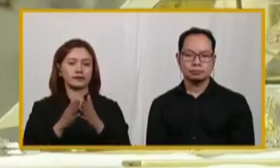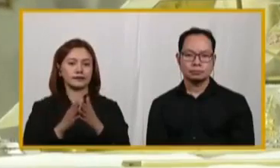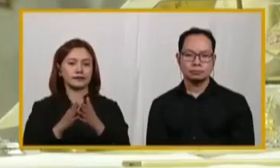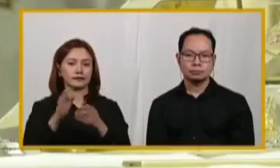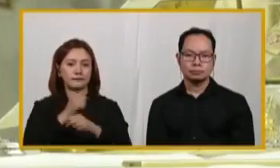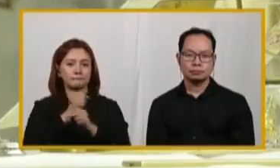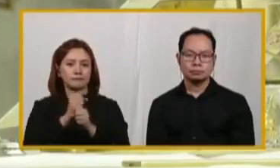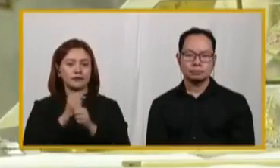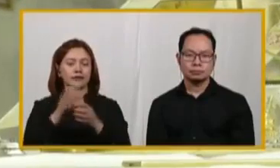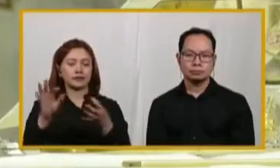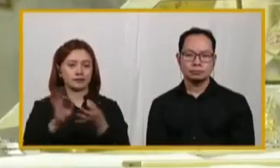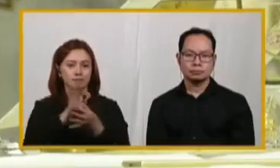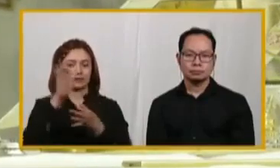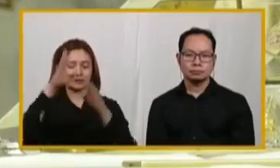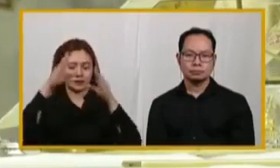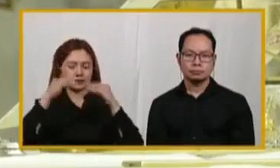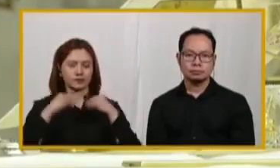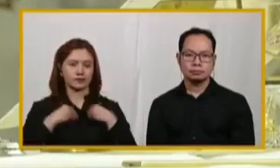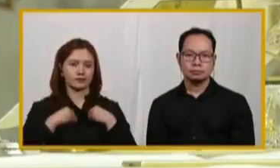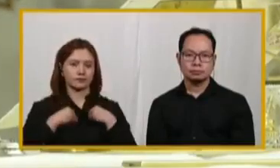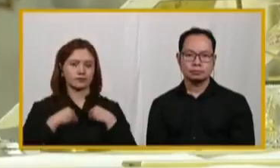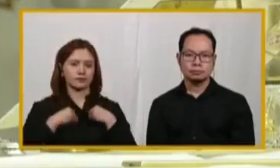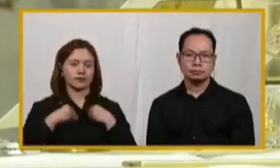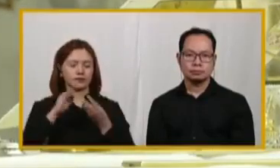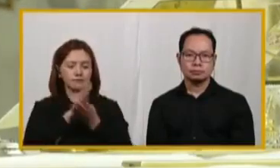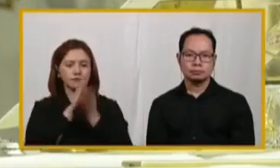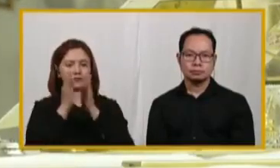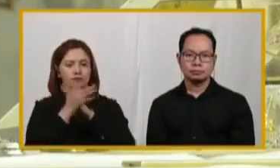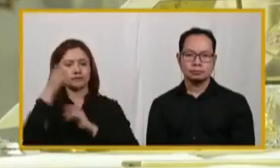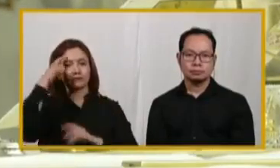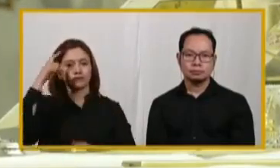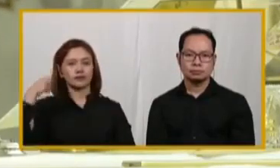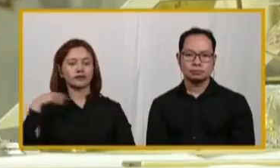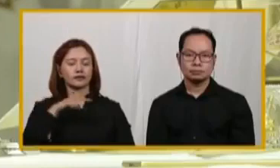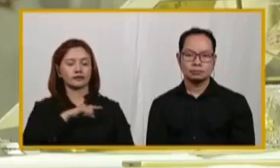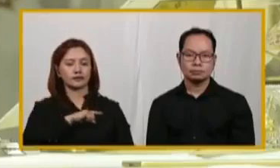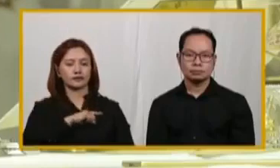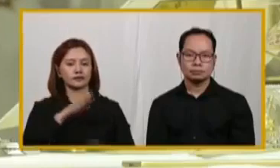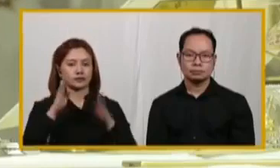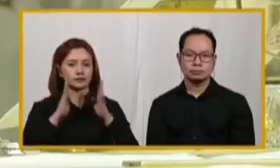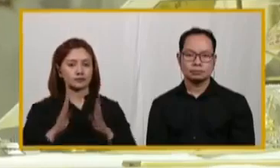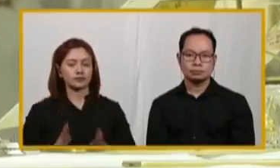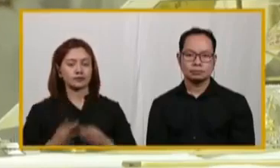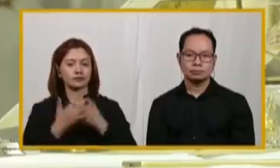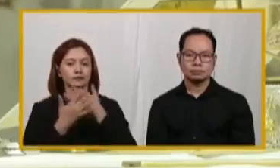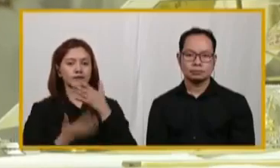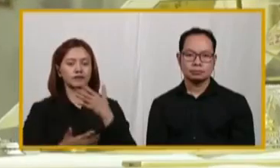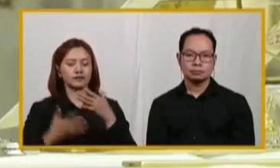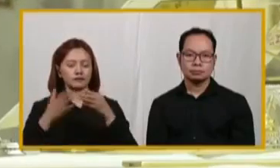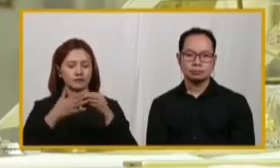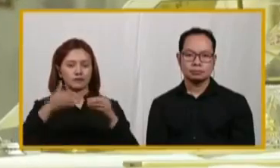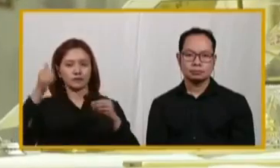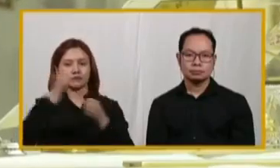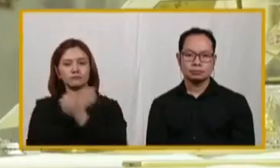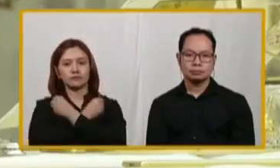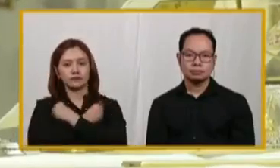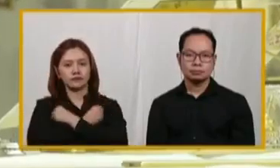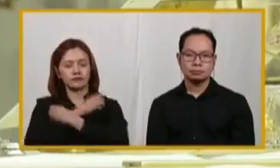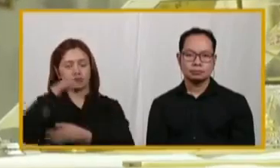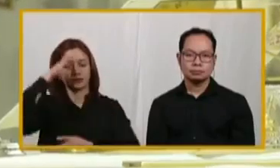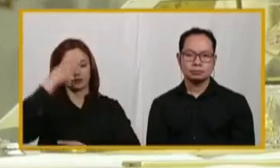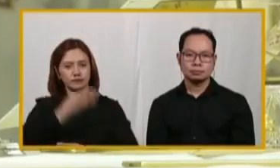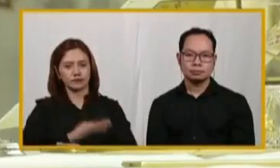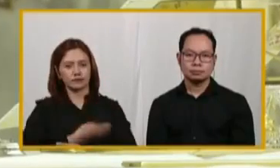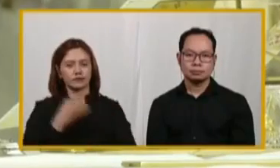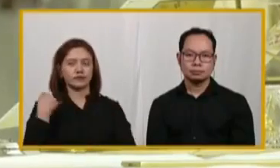and acceptable, so that it may become for us the body and blood of your most beloved Son,